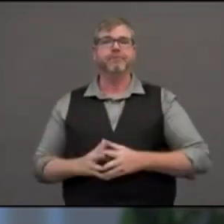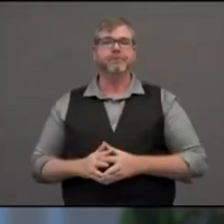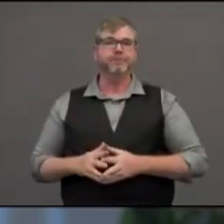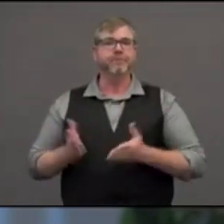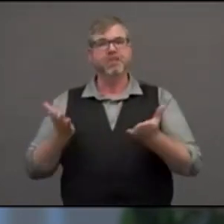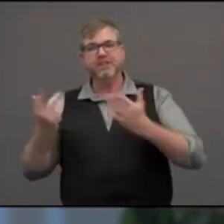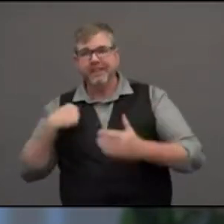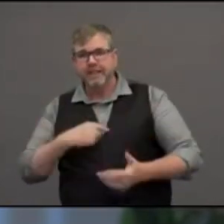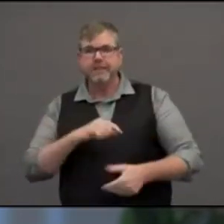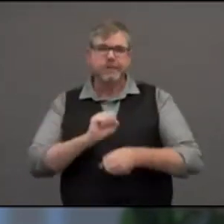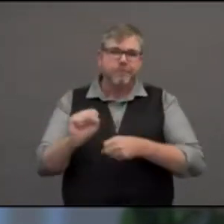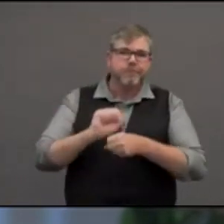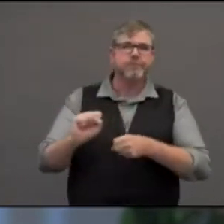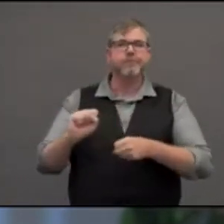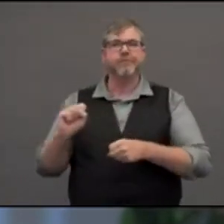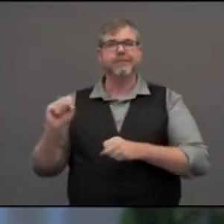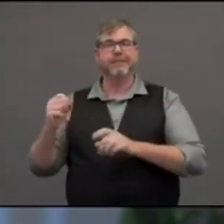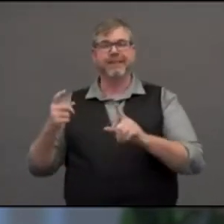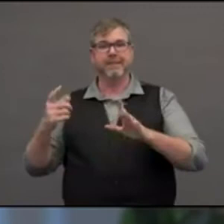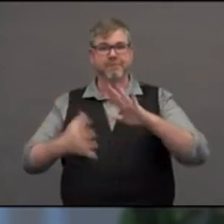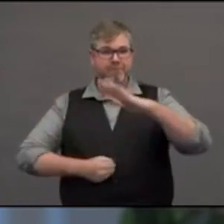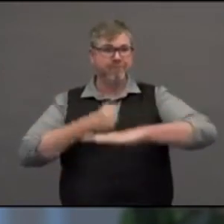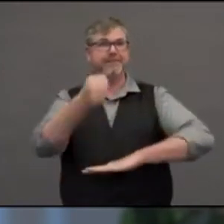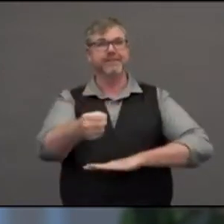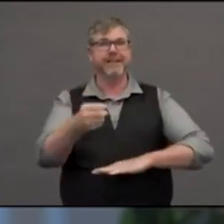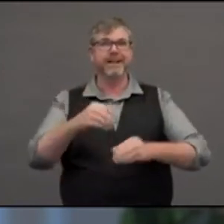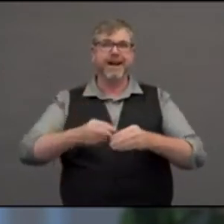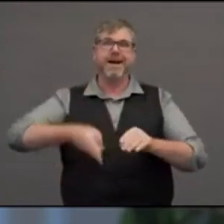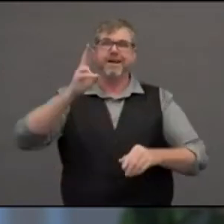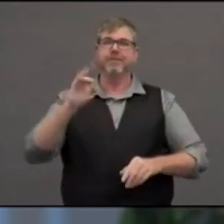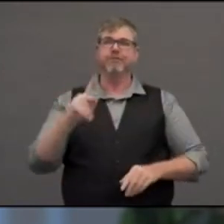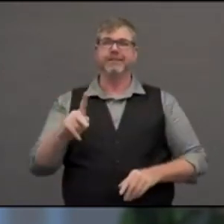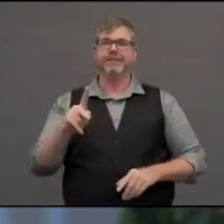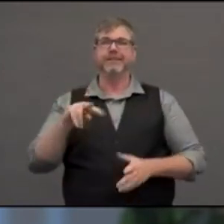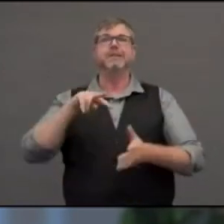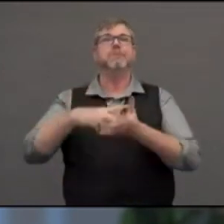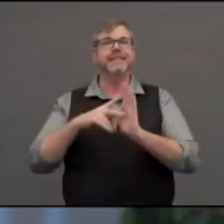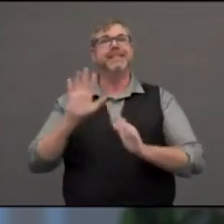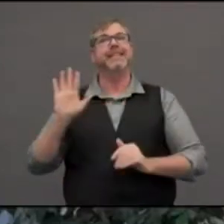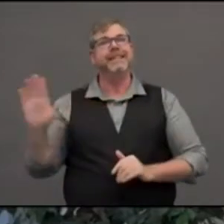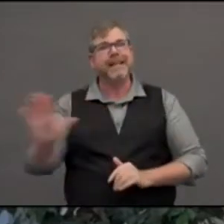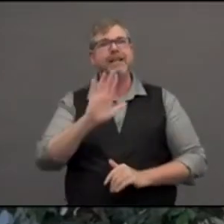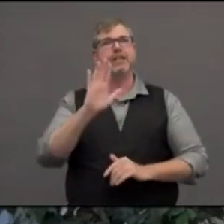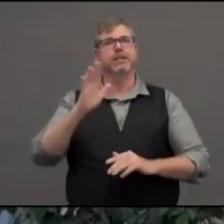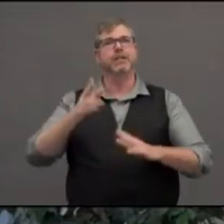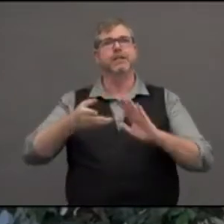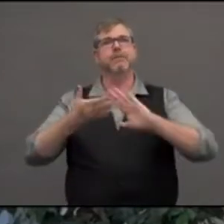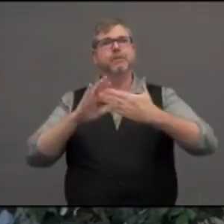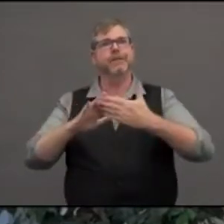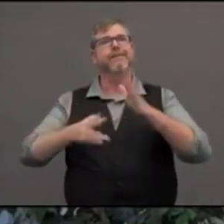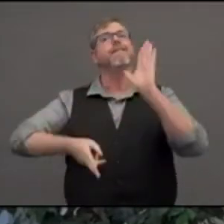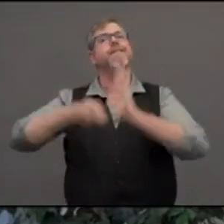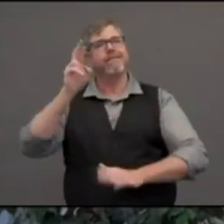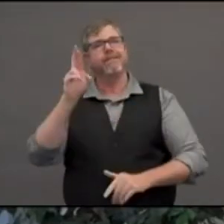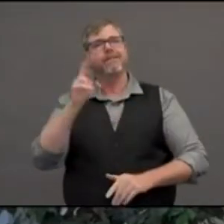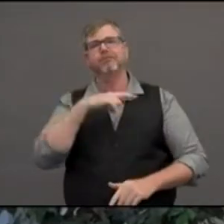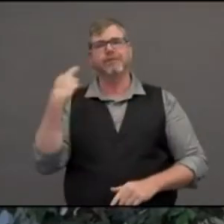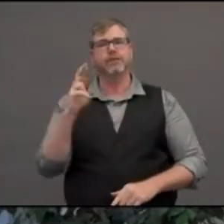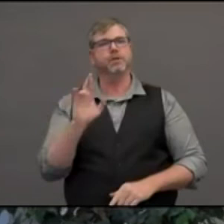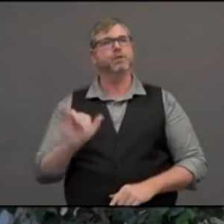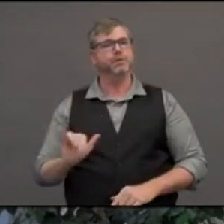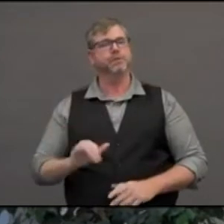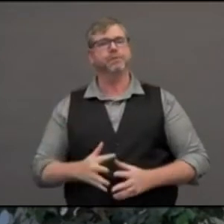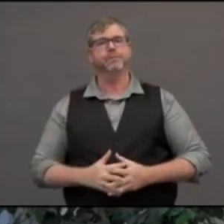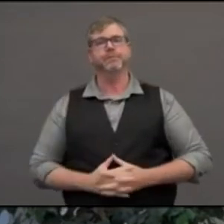risk, and therefore they potentially put their communities at higher risk, their families at higher risk also. And I think that's a great